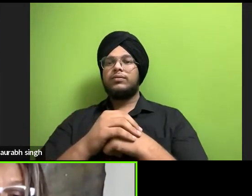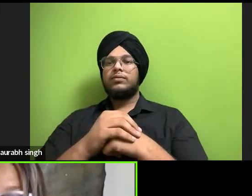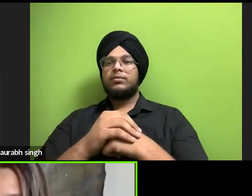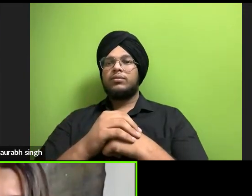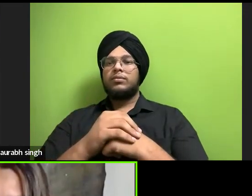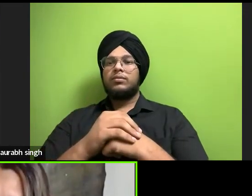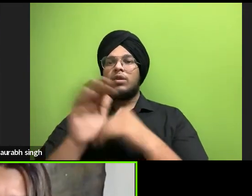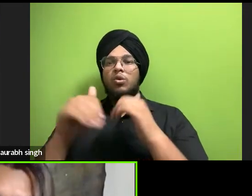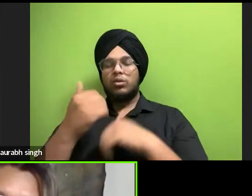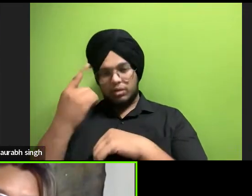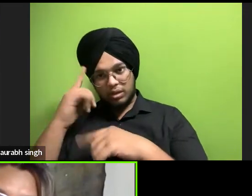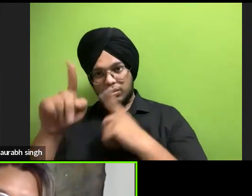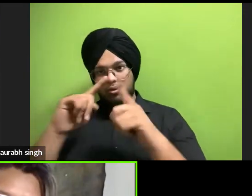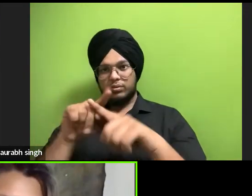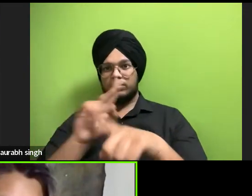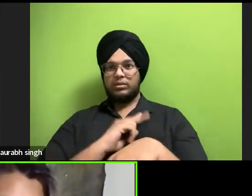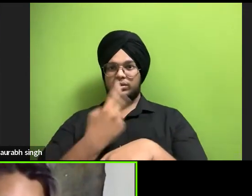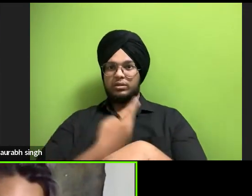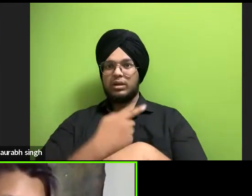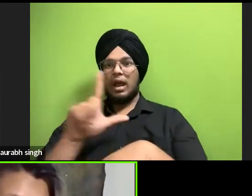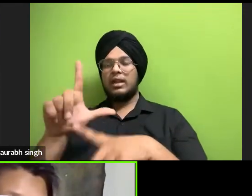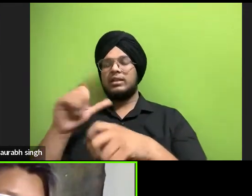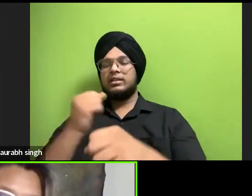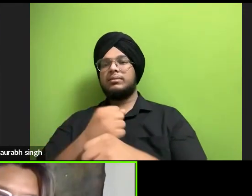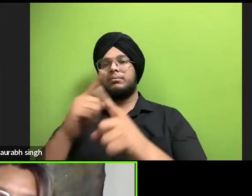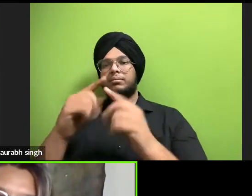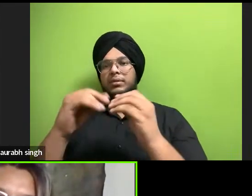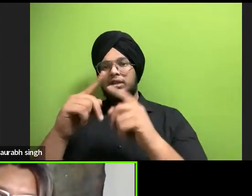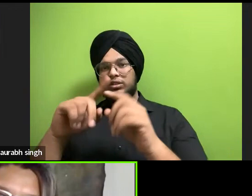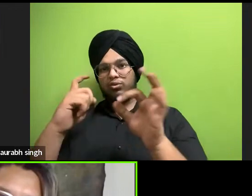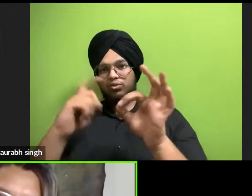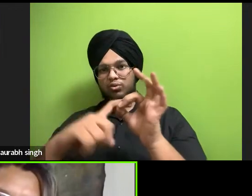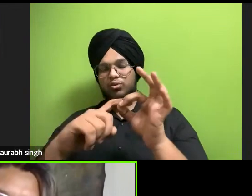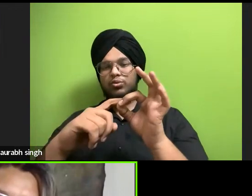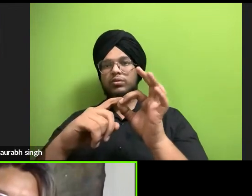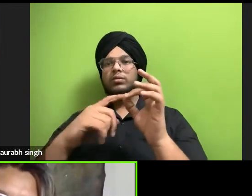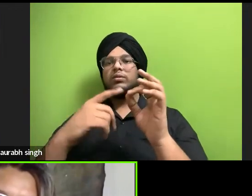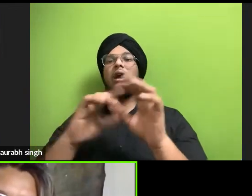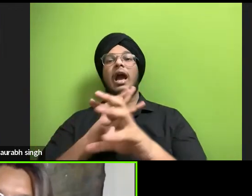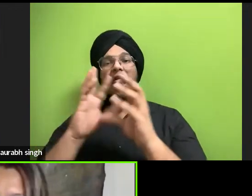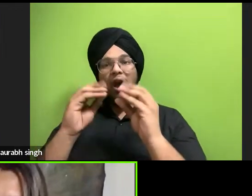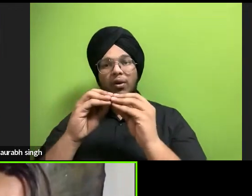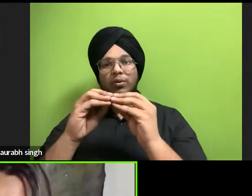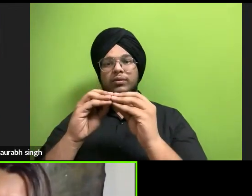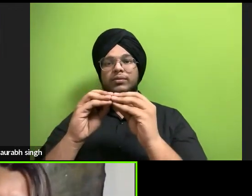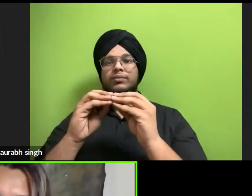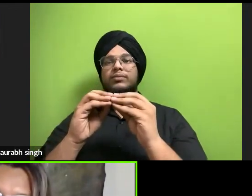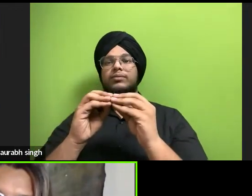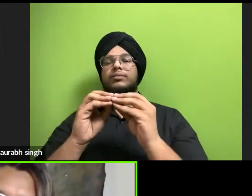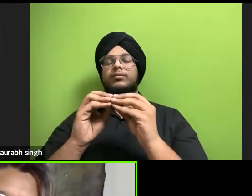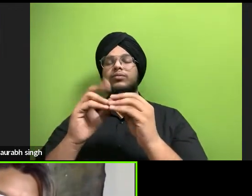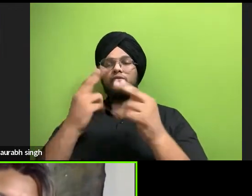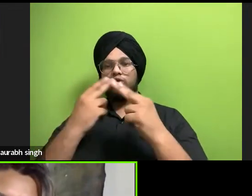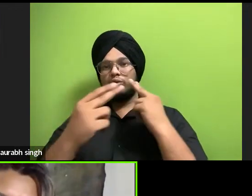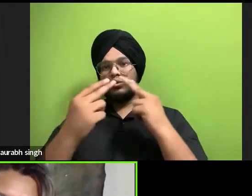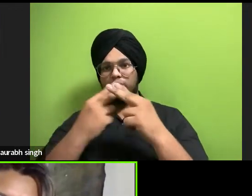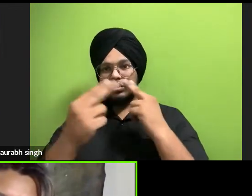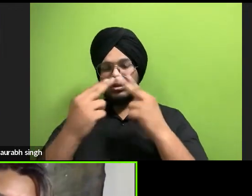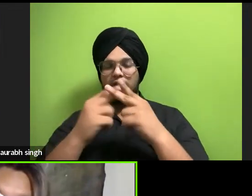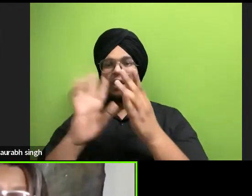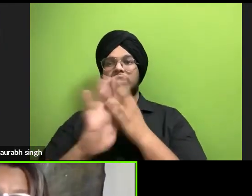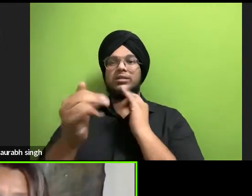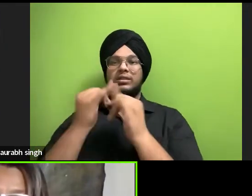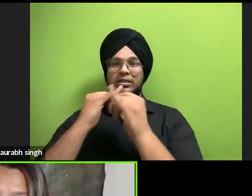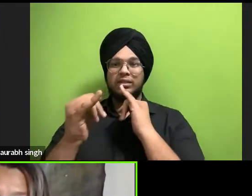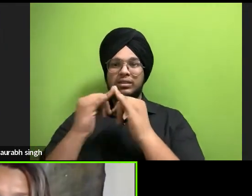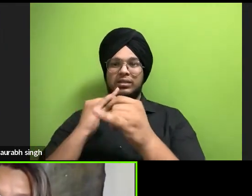think about gender, LGBTQ, we continually think about these stories, these histories within